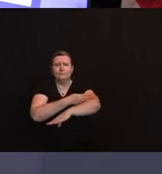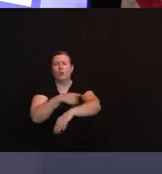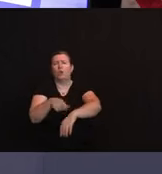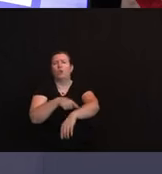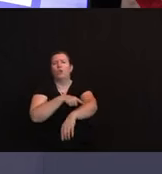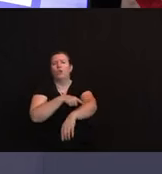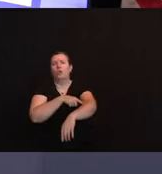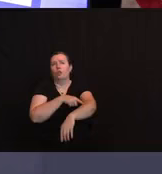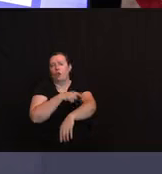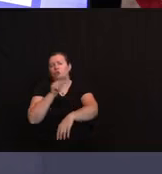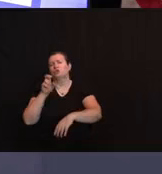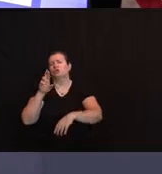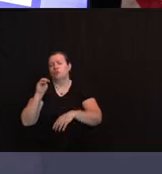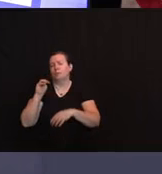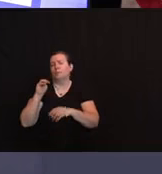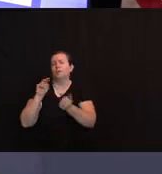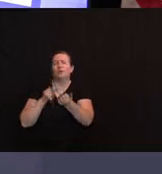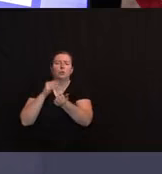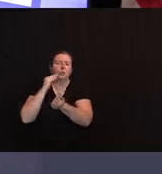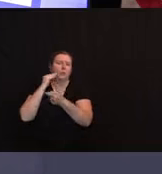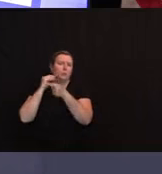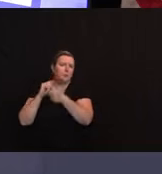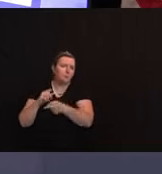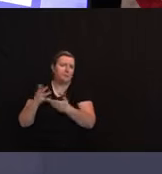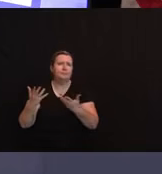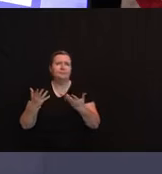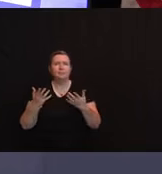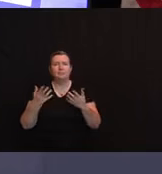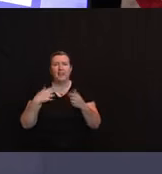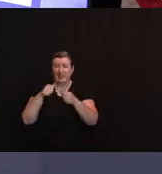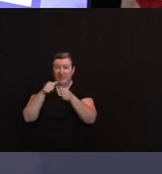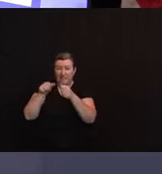completed infection control focused surveys in